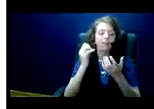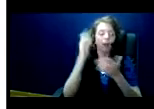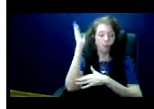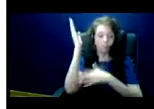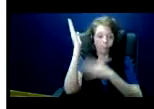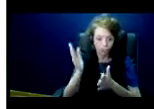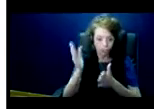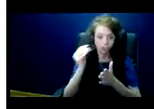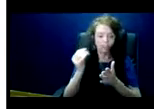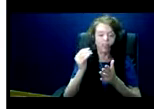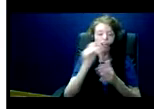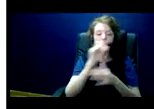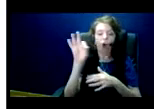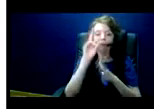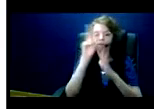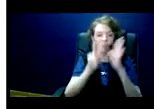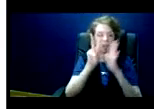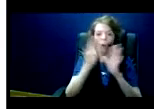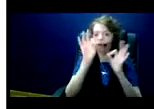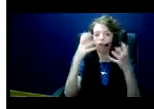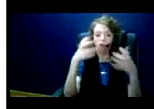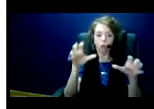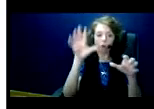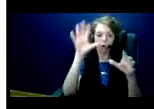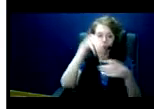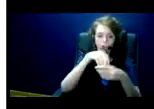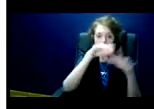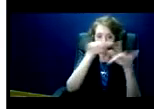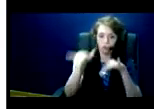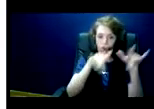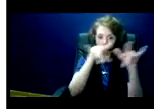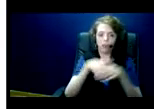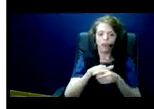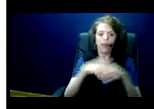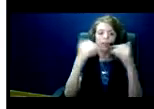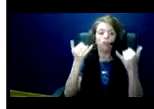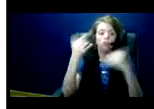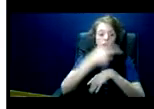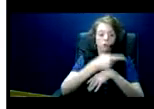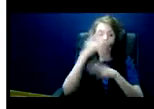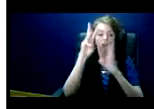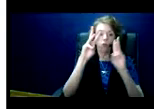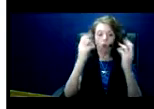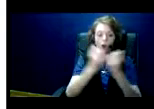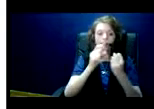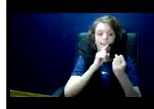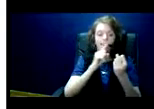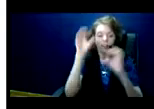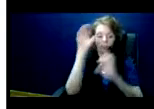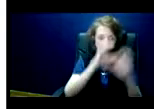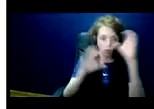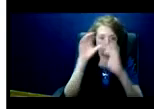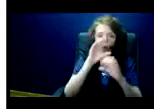your video if you do not want to be recorded. Today's workshop is called Exploring